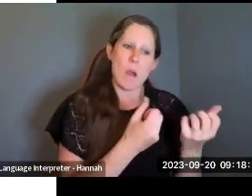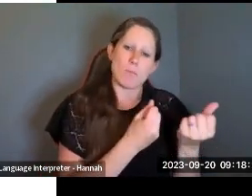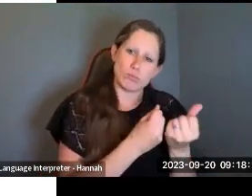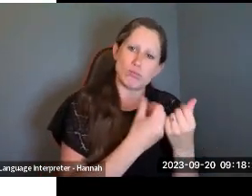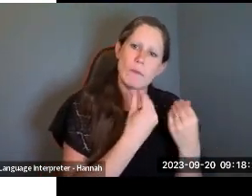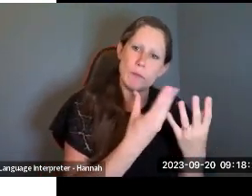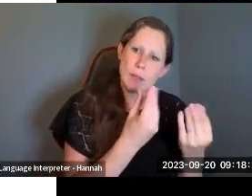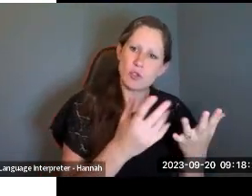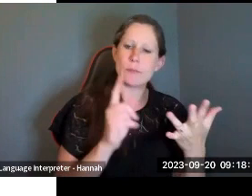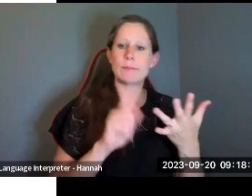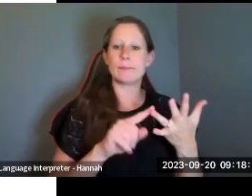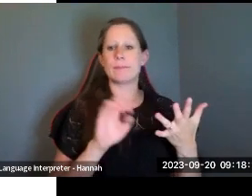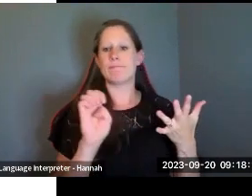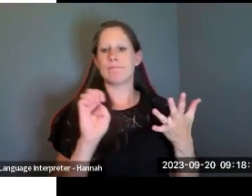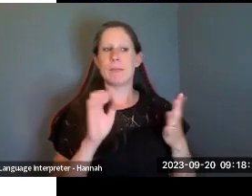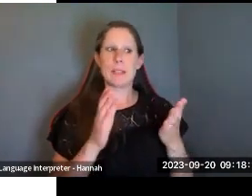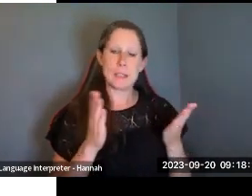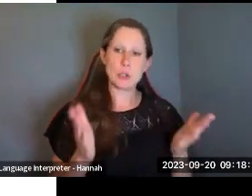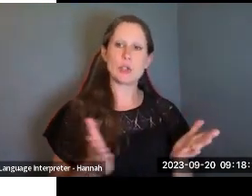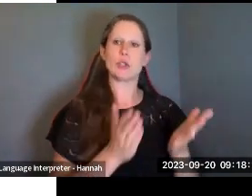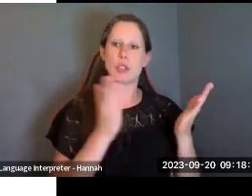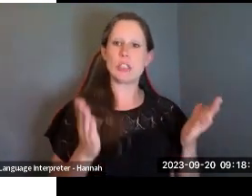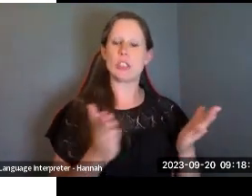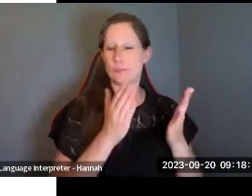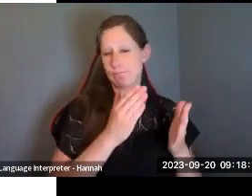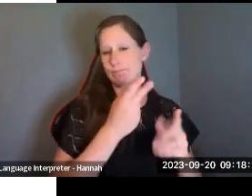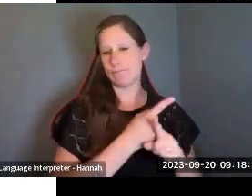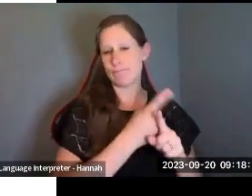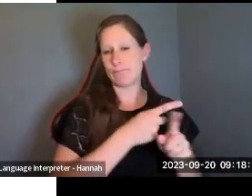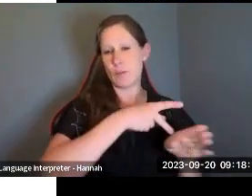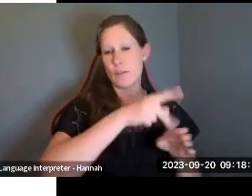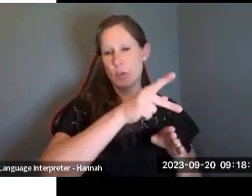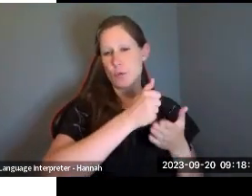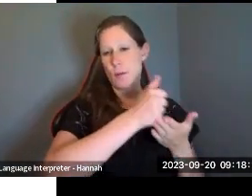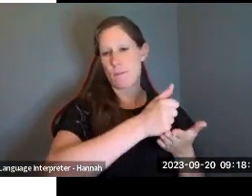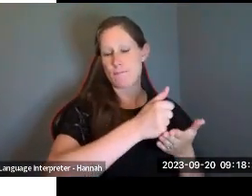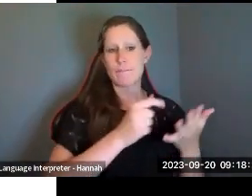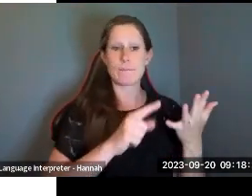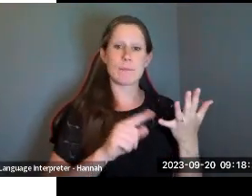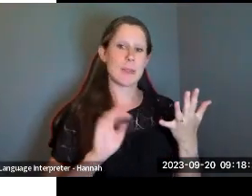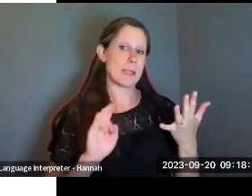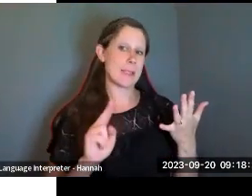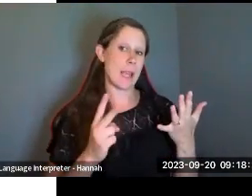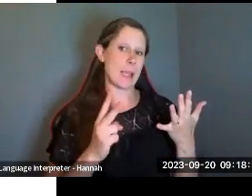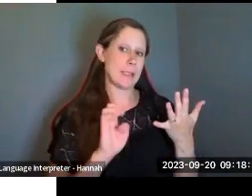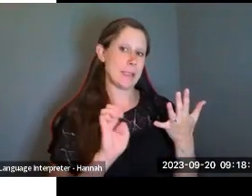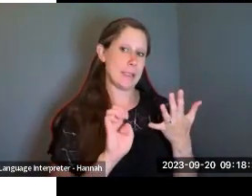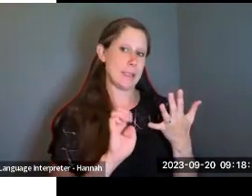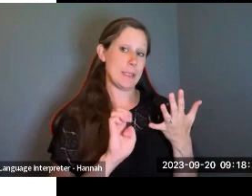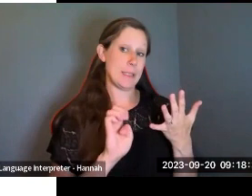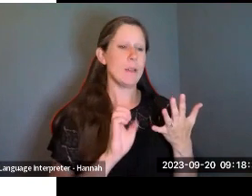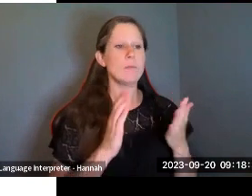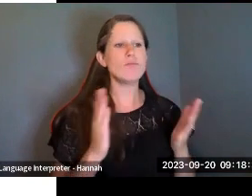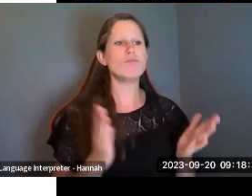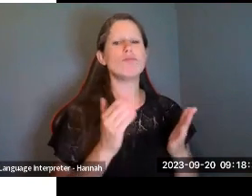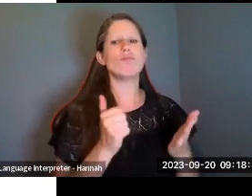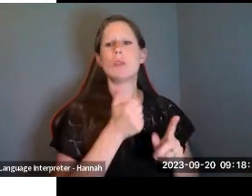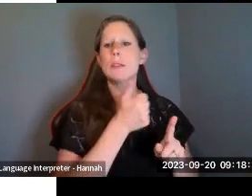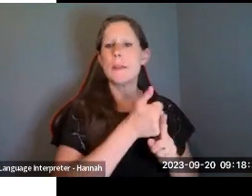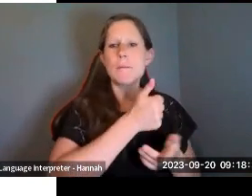encourage appropriate professional help. And the second E is encourage that self-help and other